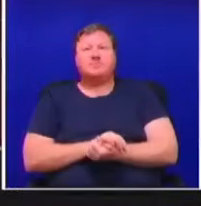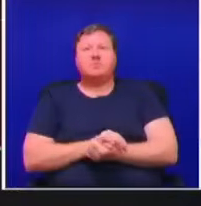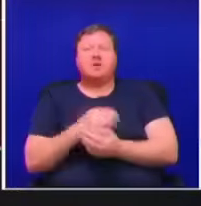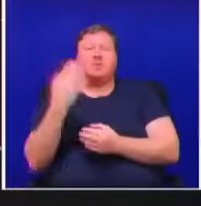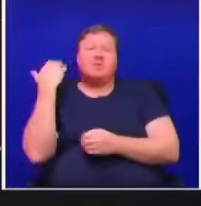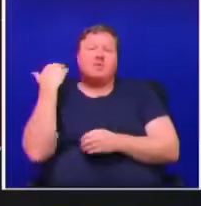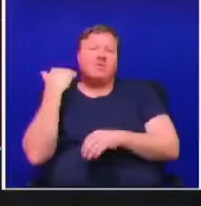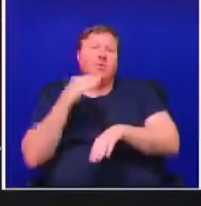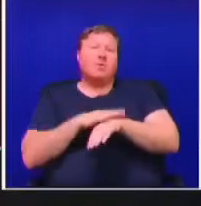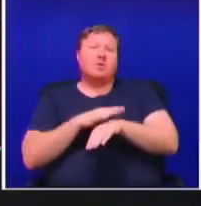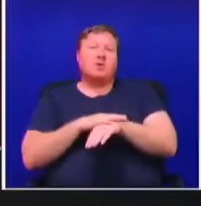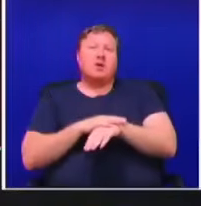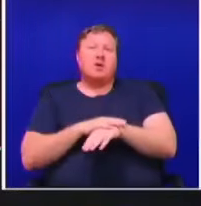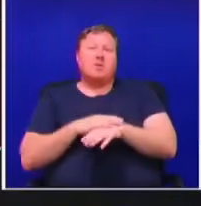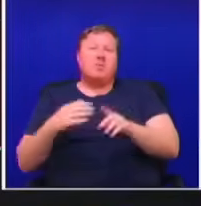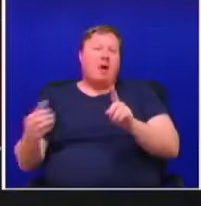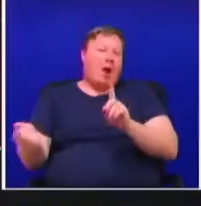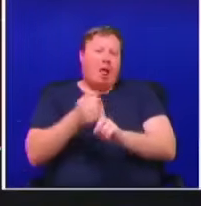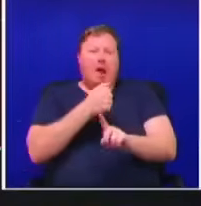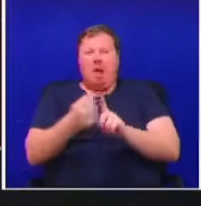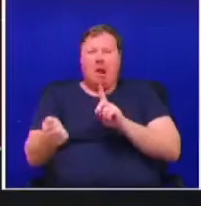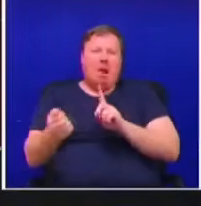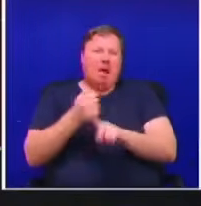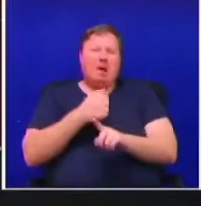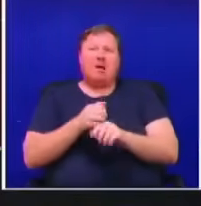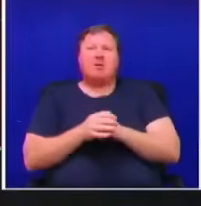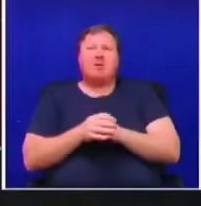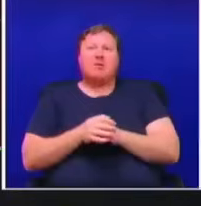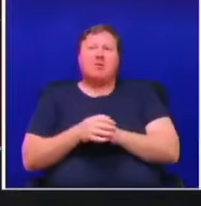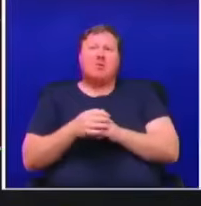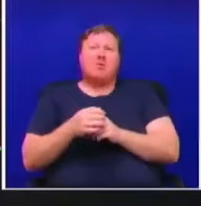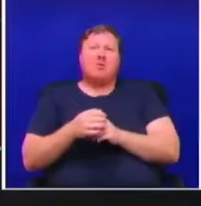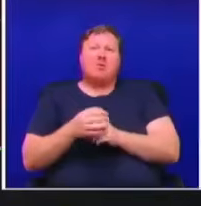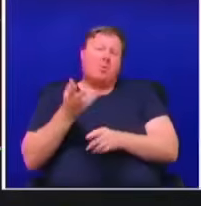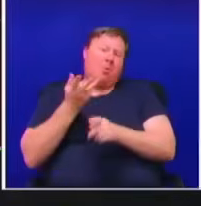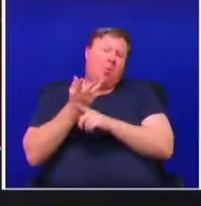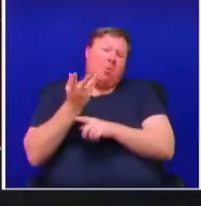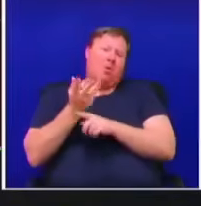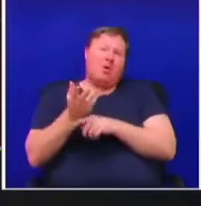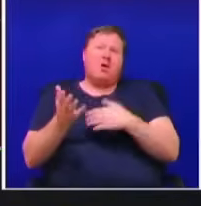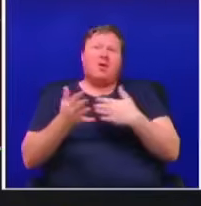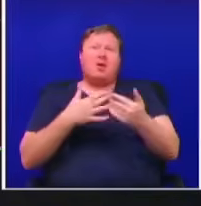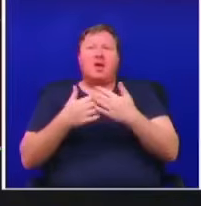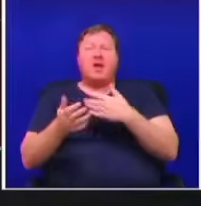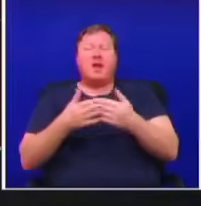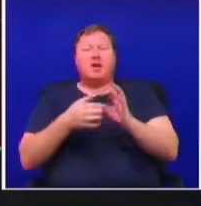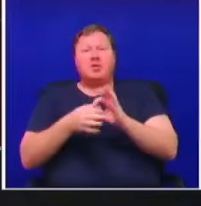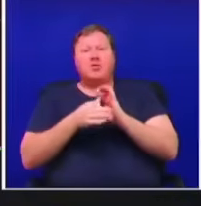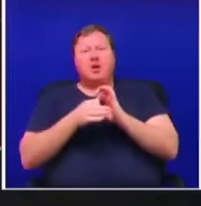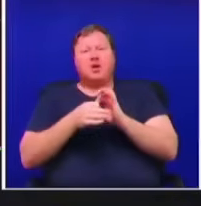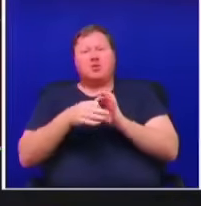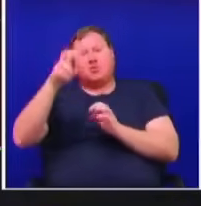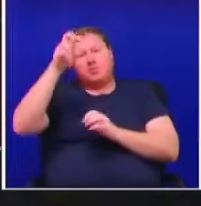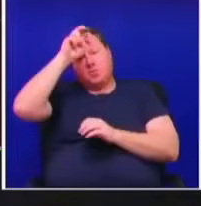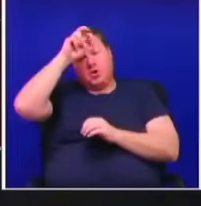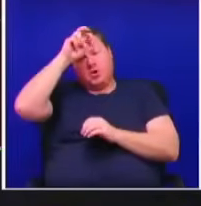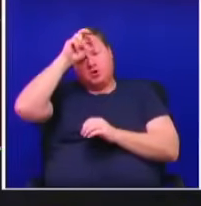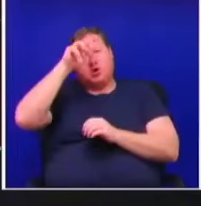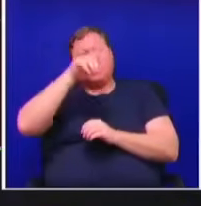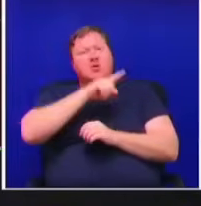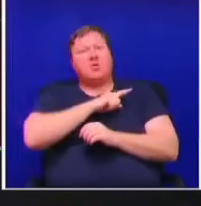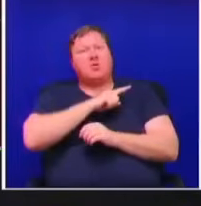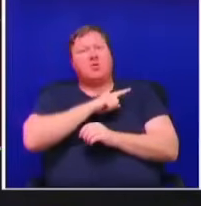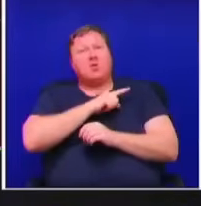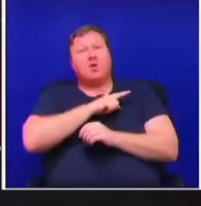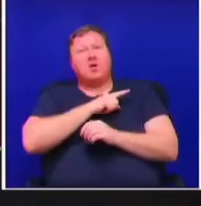when we were lambasted for even having any relationship with Russia, as it was involved in a